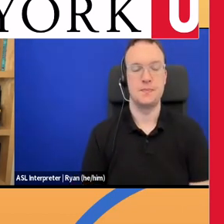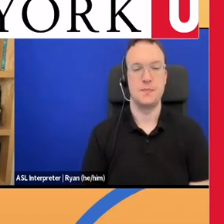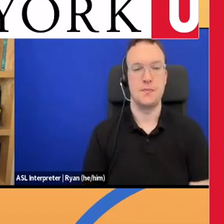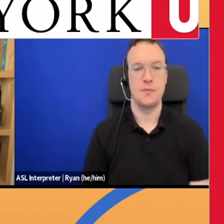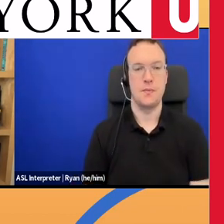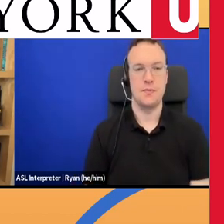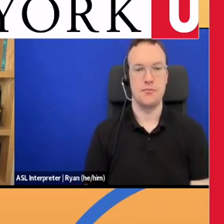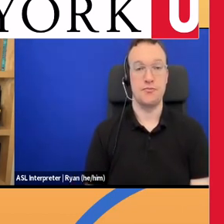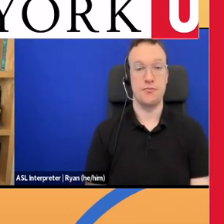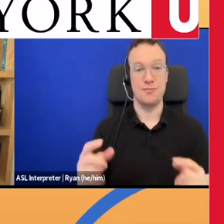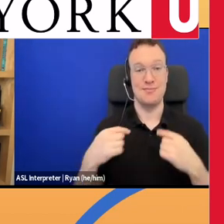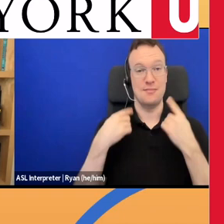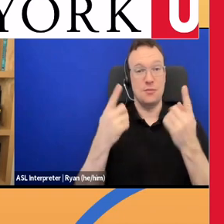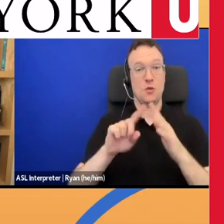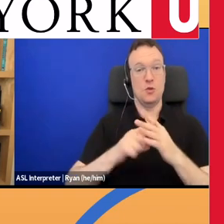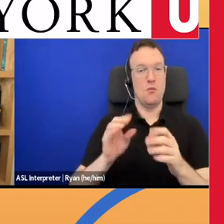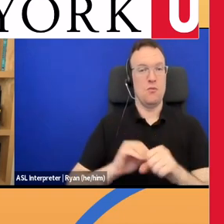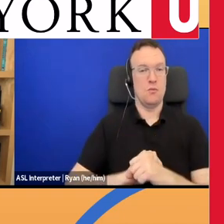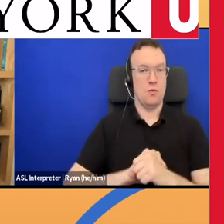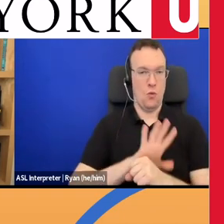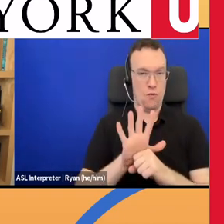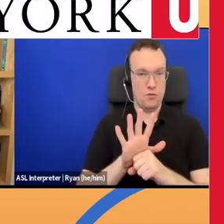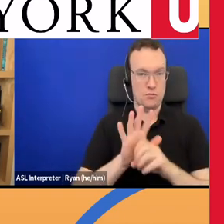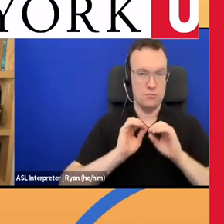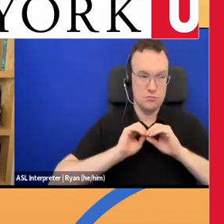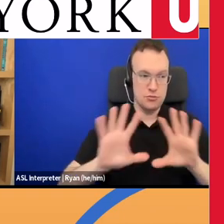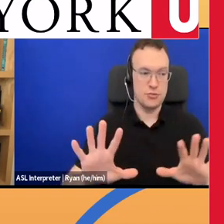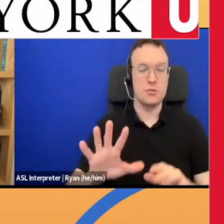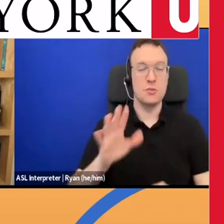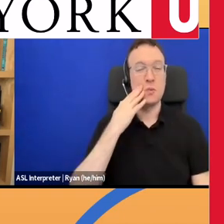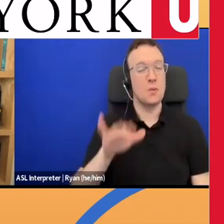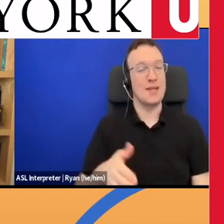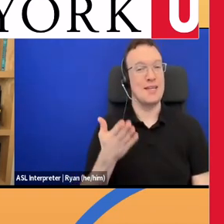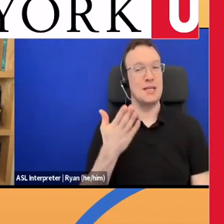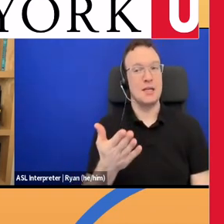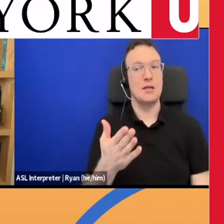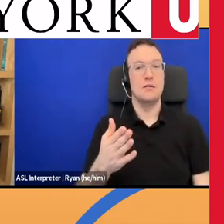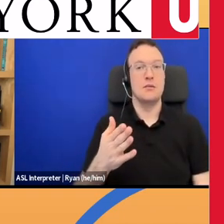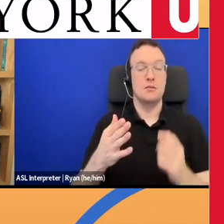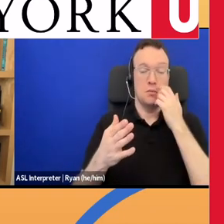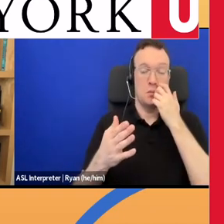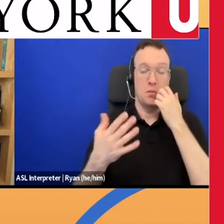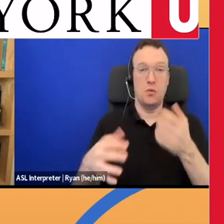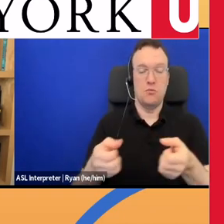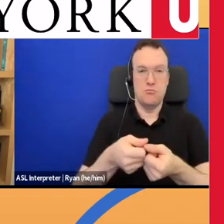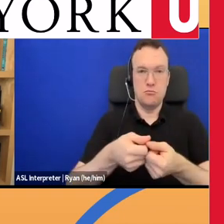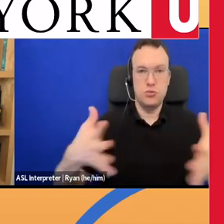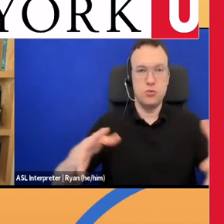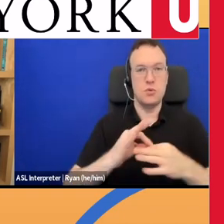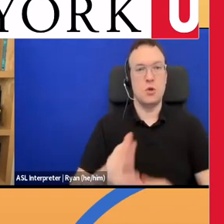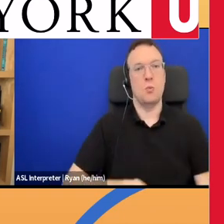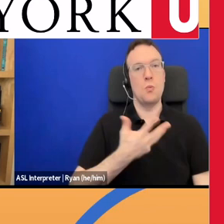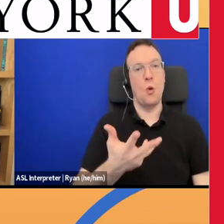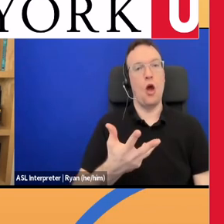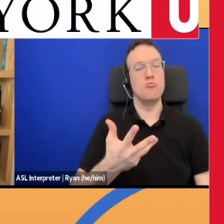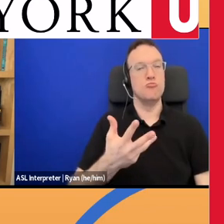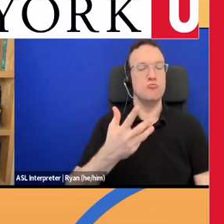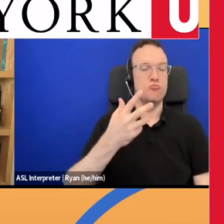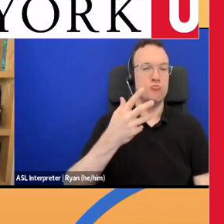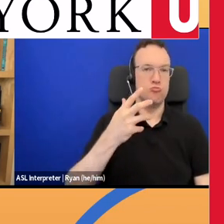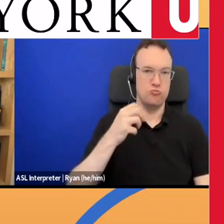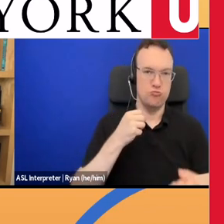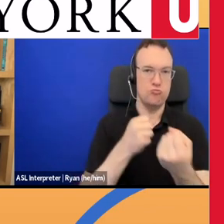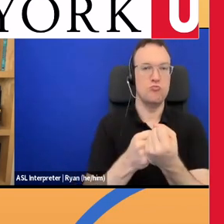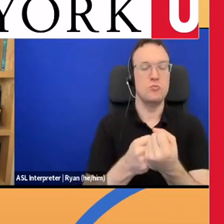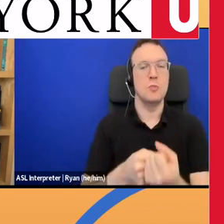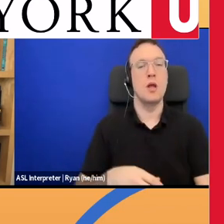Since the beginning of the COVID-19 pandemic, in fact, there has been a veritable explosion of expressions of solidarity. The number